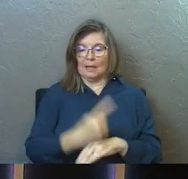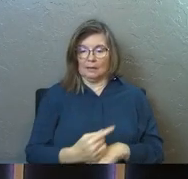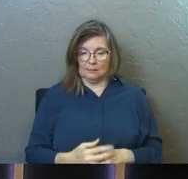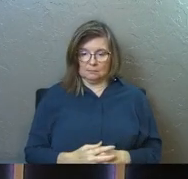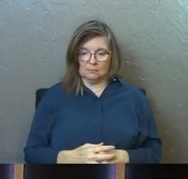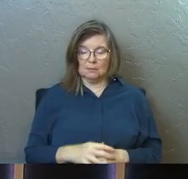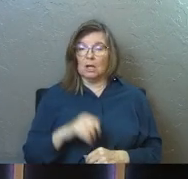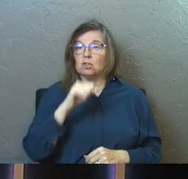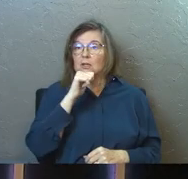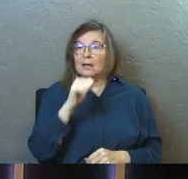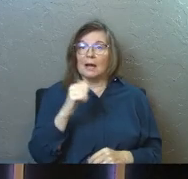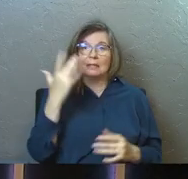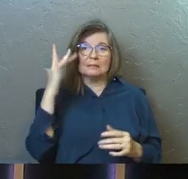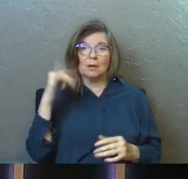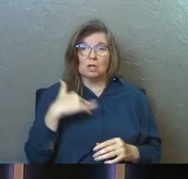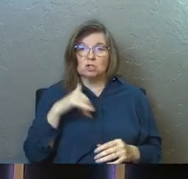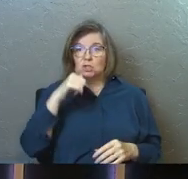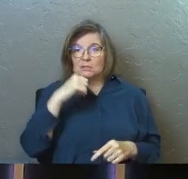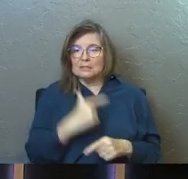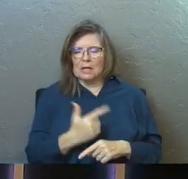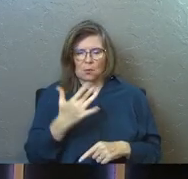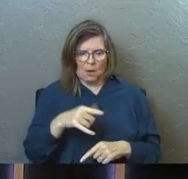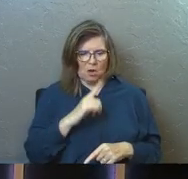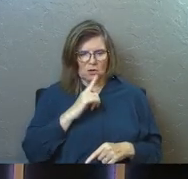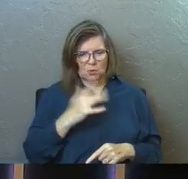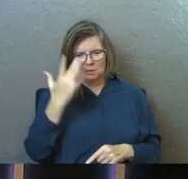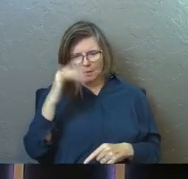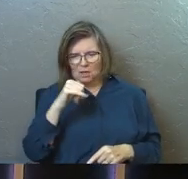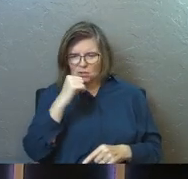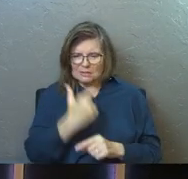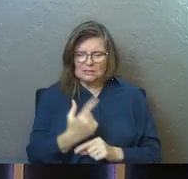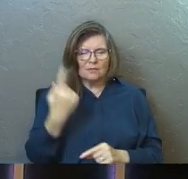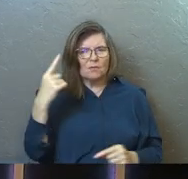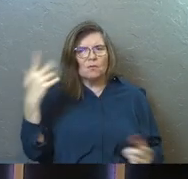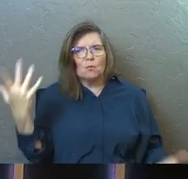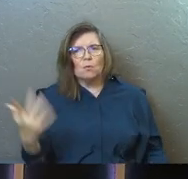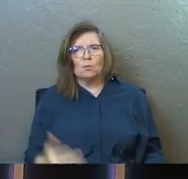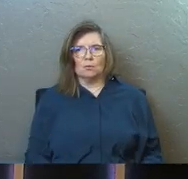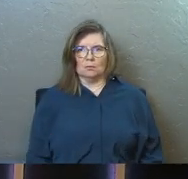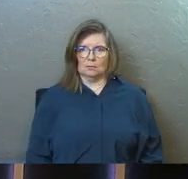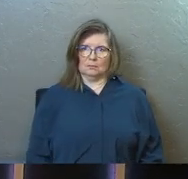Day, and you're not as smart as your sister, and why aren't you as smart as your sister?